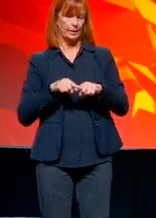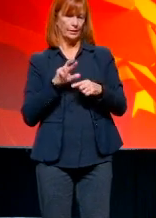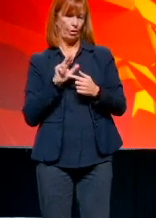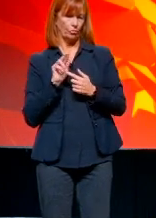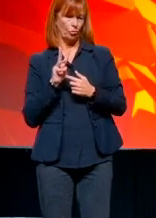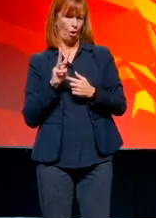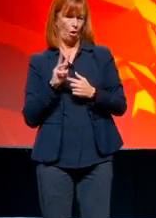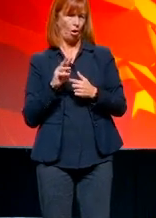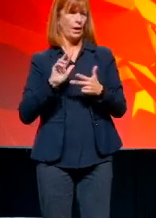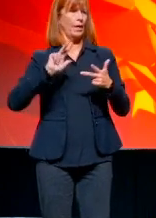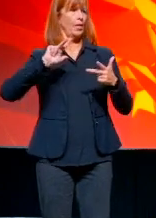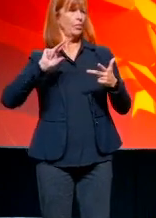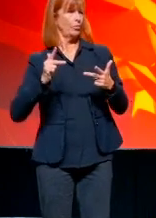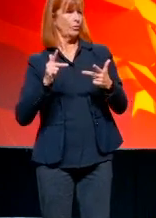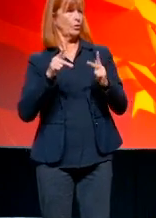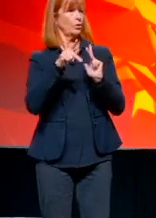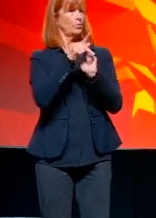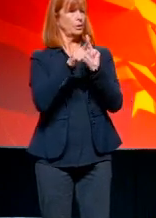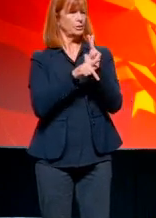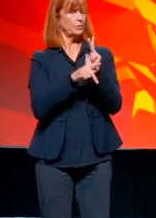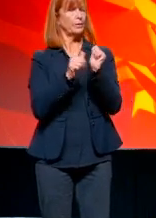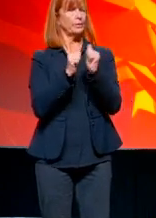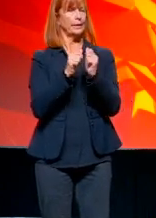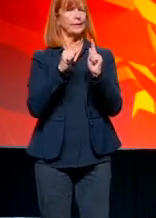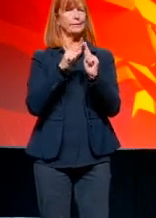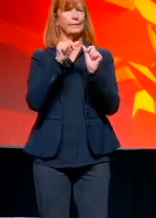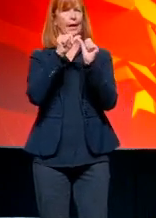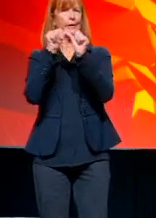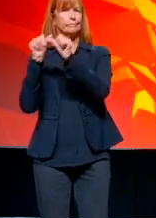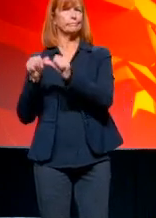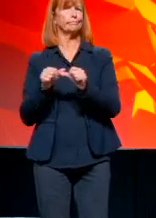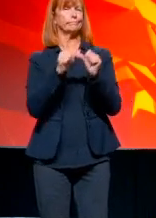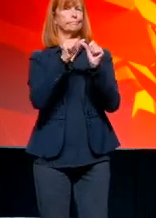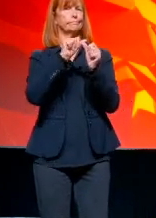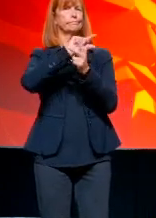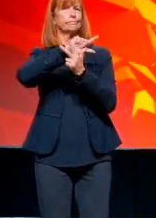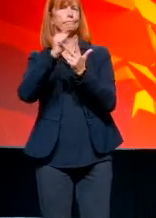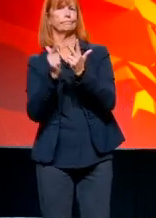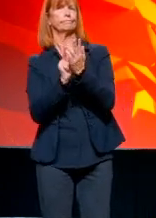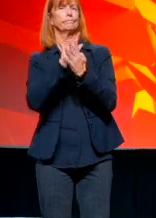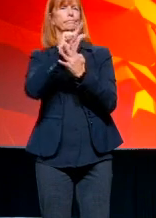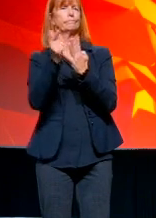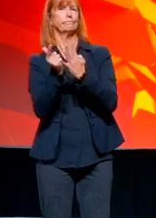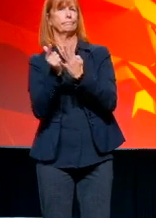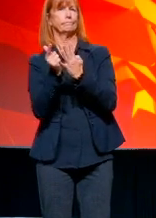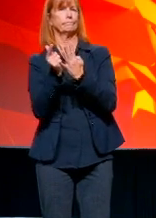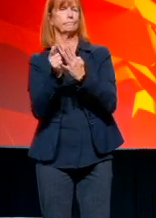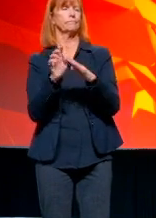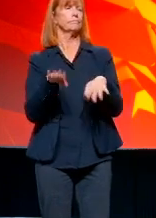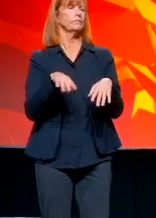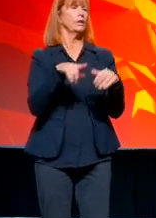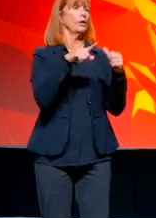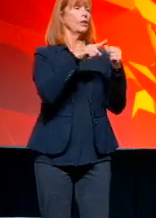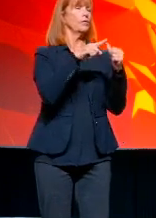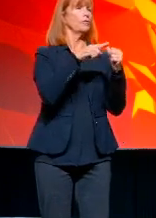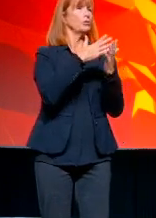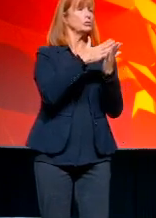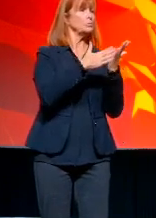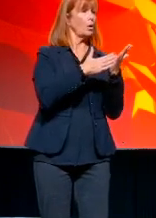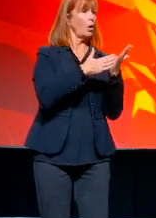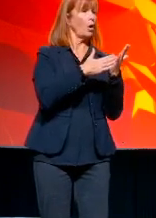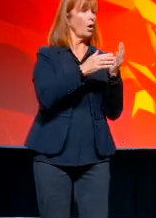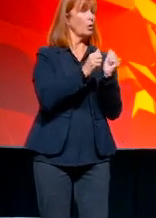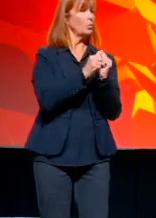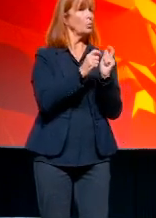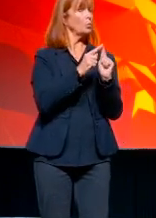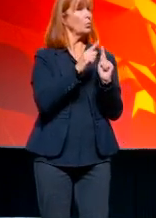third, I argue that the first initial deployment of robotic system in the world will likely not going to be a fully